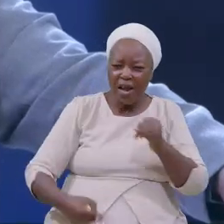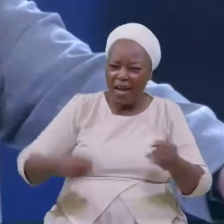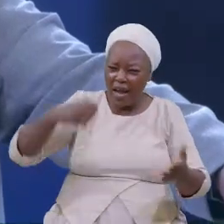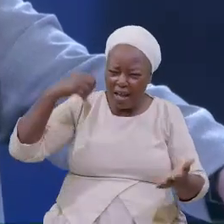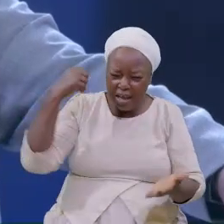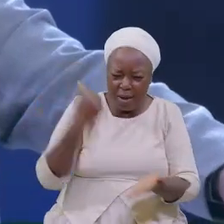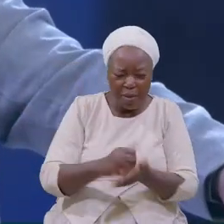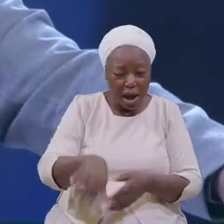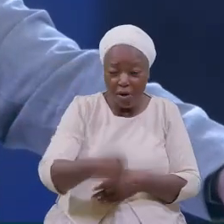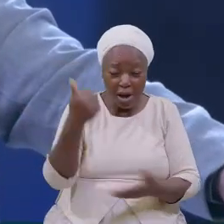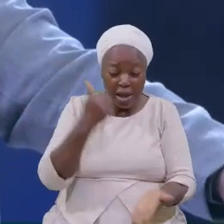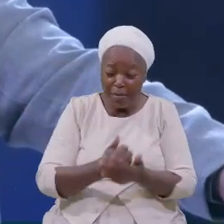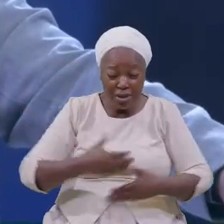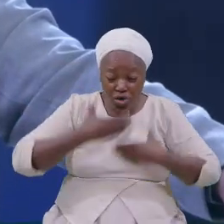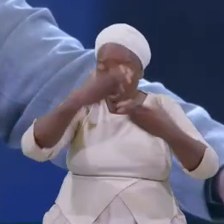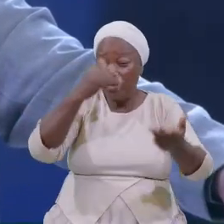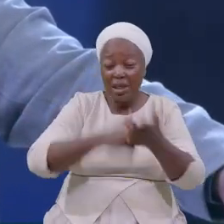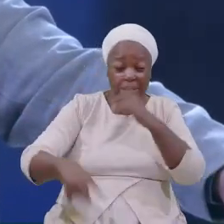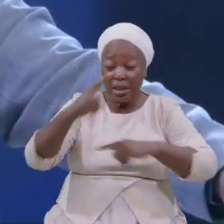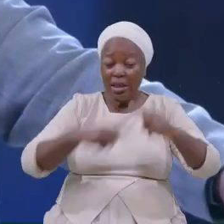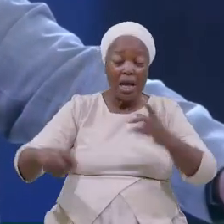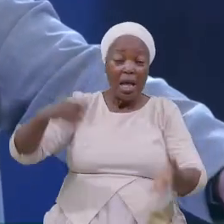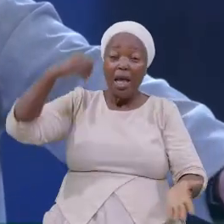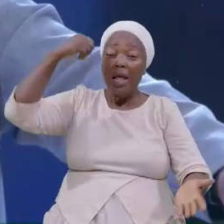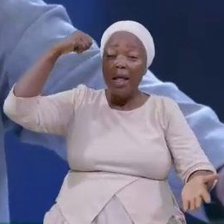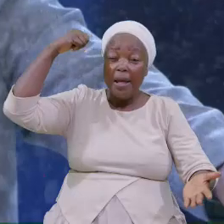Another amen now.